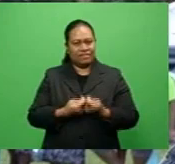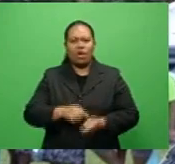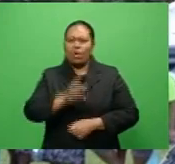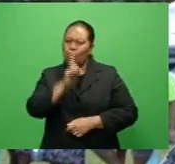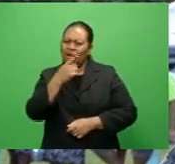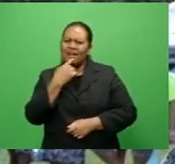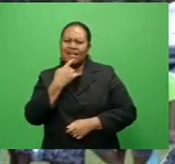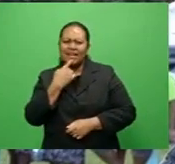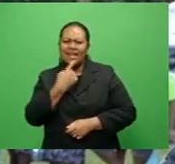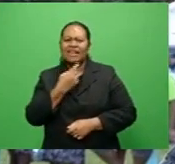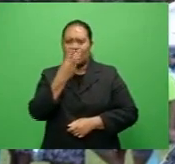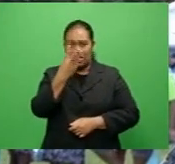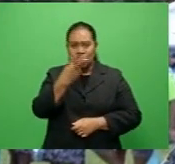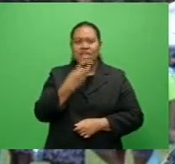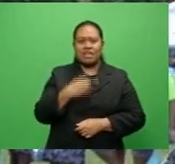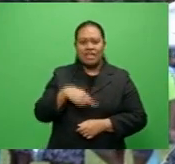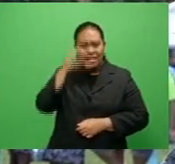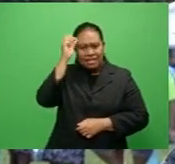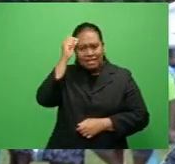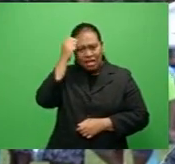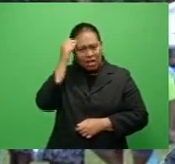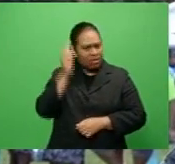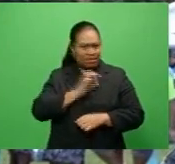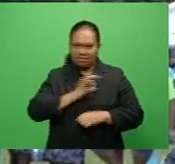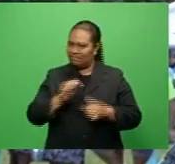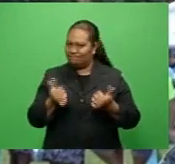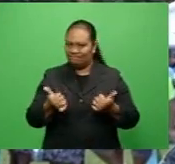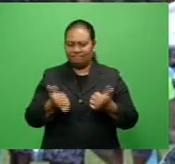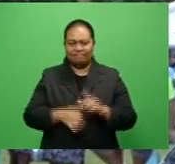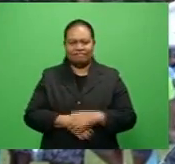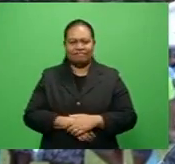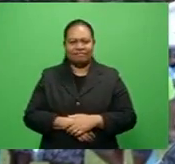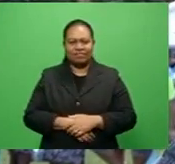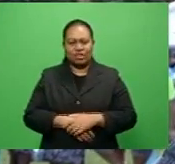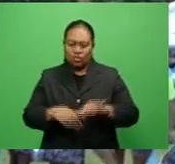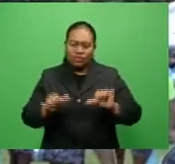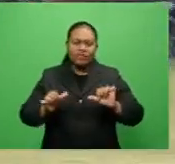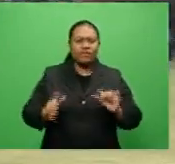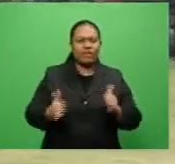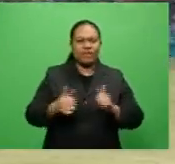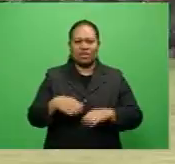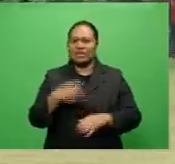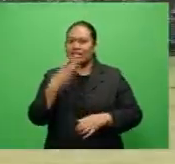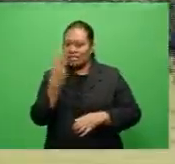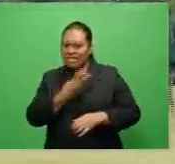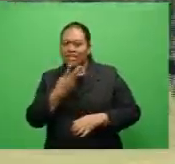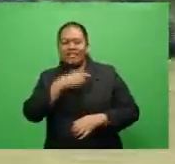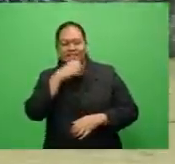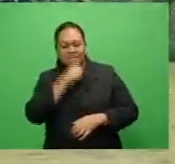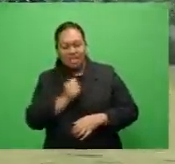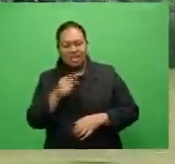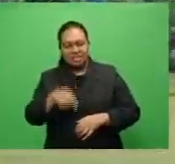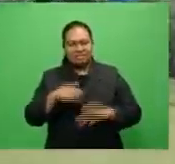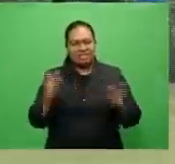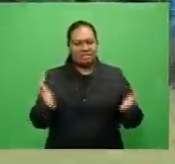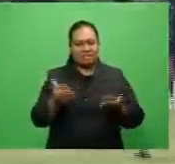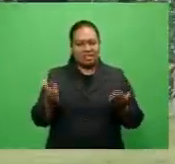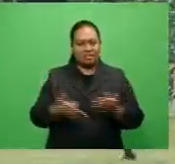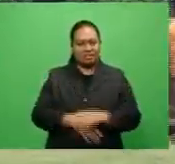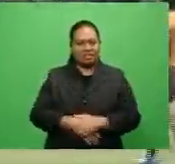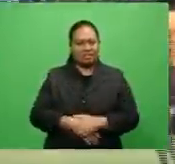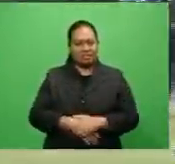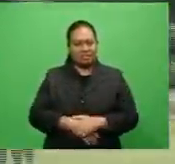3 yellow cards is not good at this level of competition. To finish with just 13 men on the field, in the end, it's just